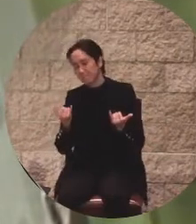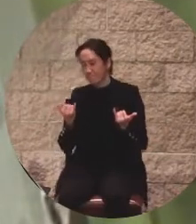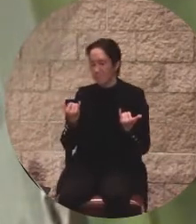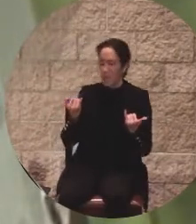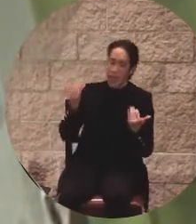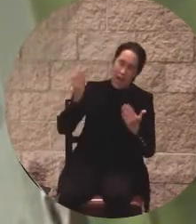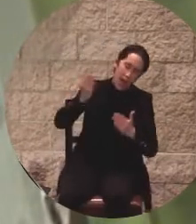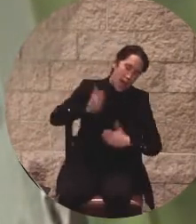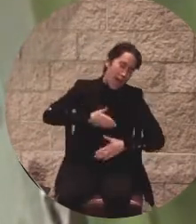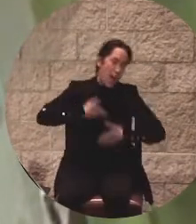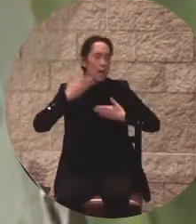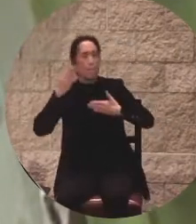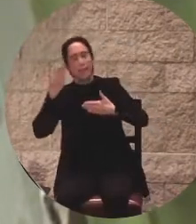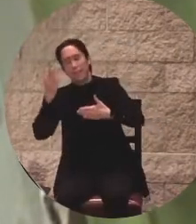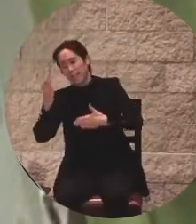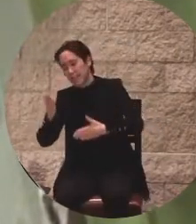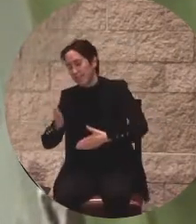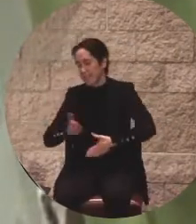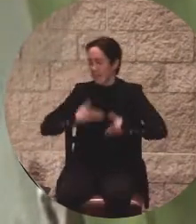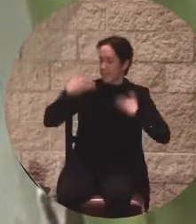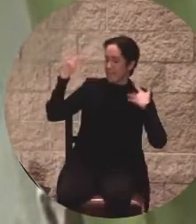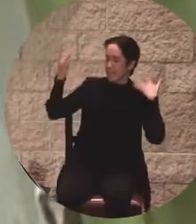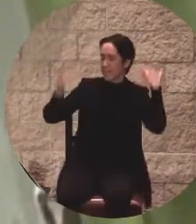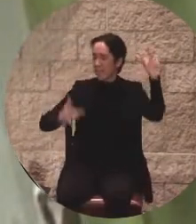here. And